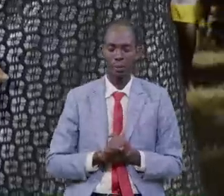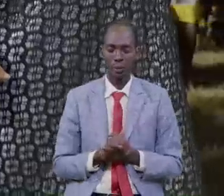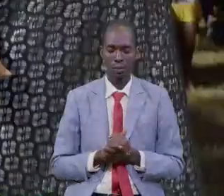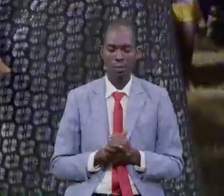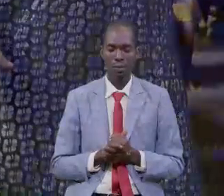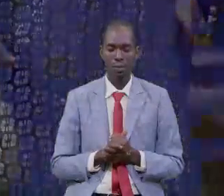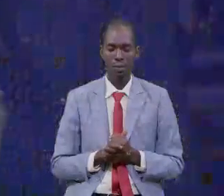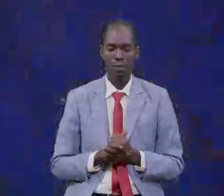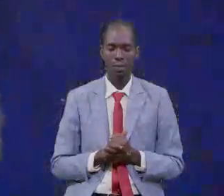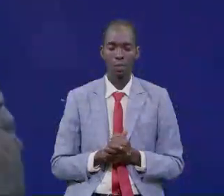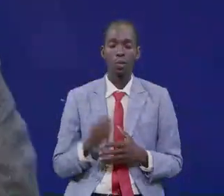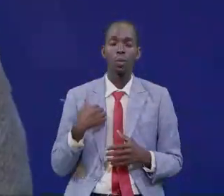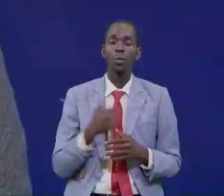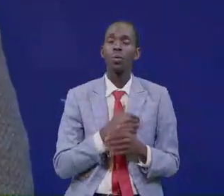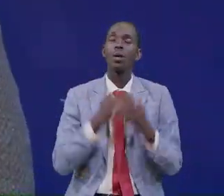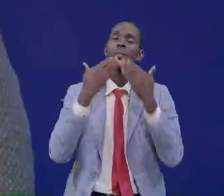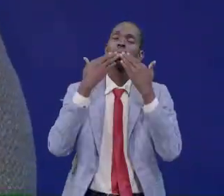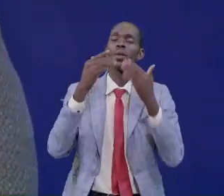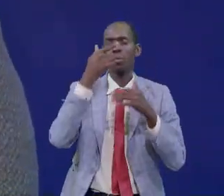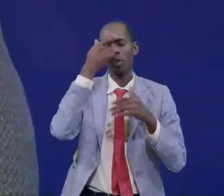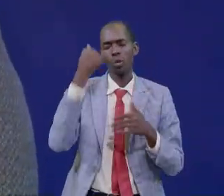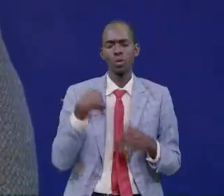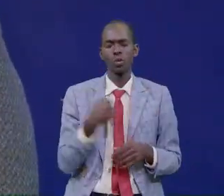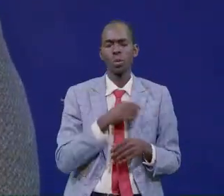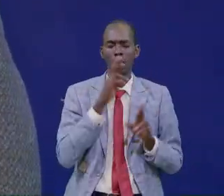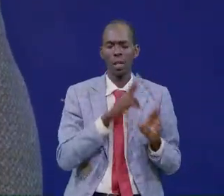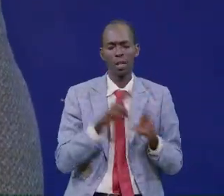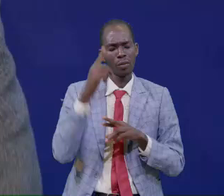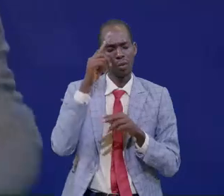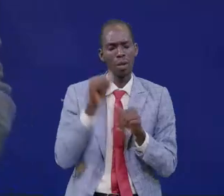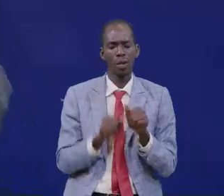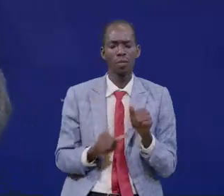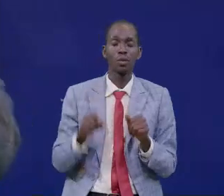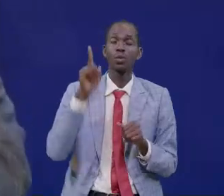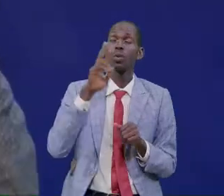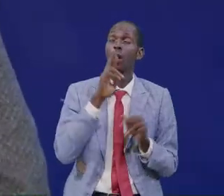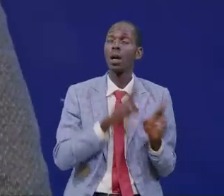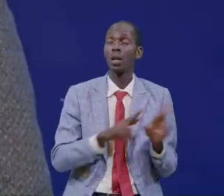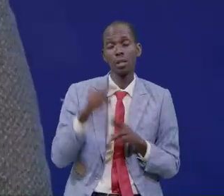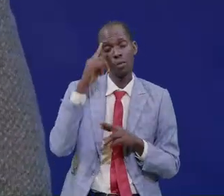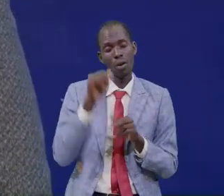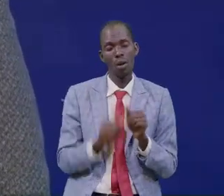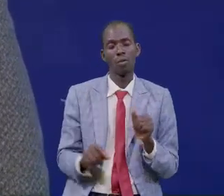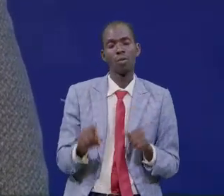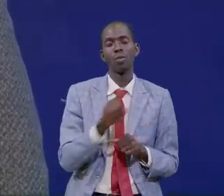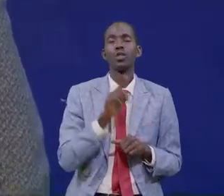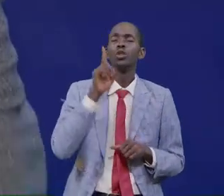we thank you because you are ready for everyone. You want to heal